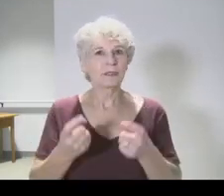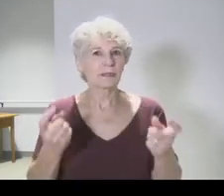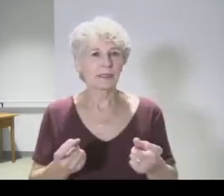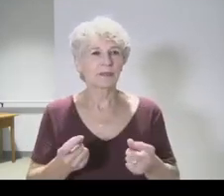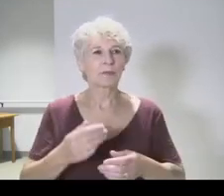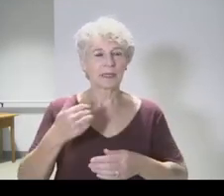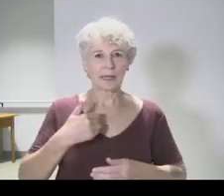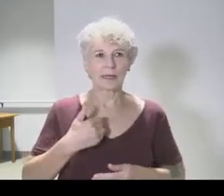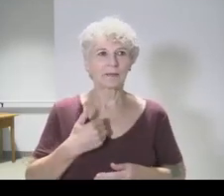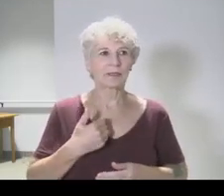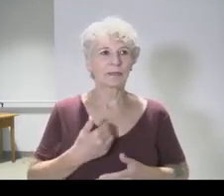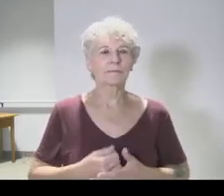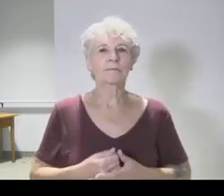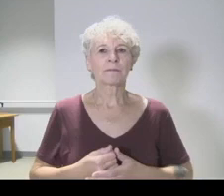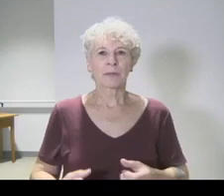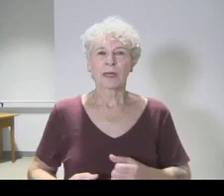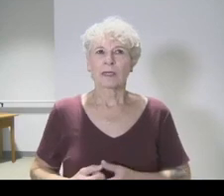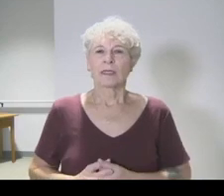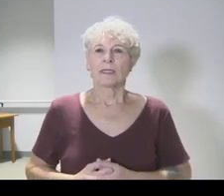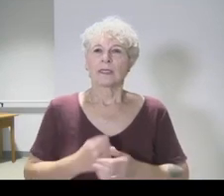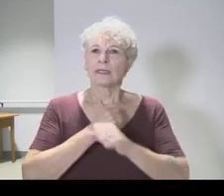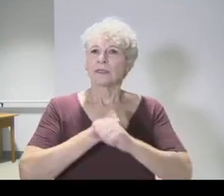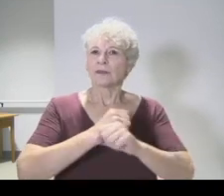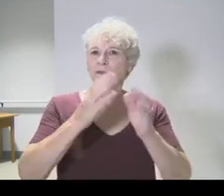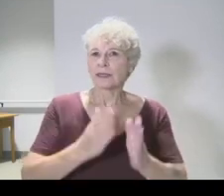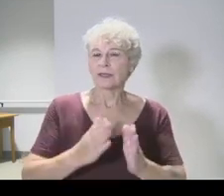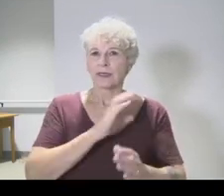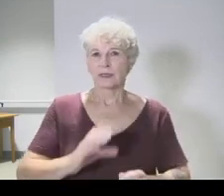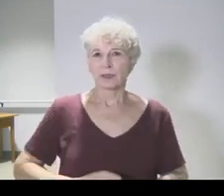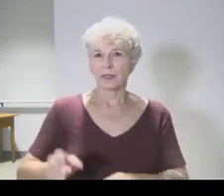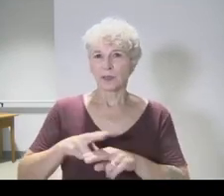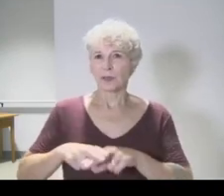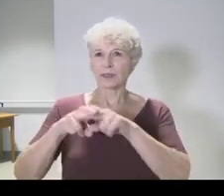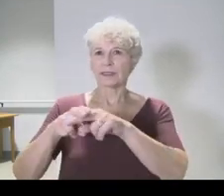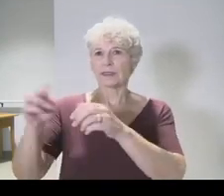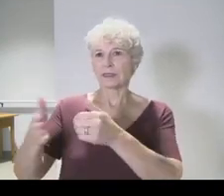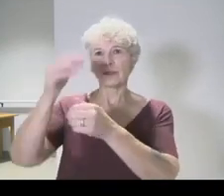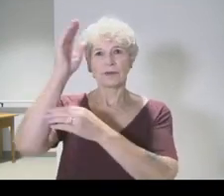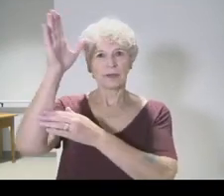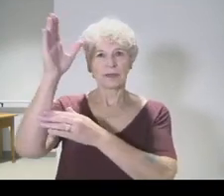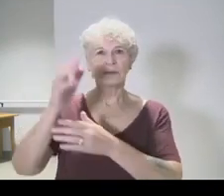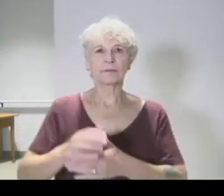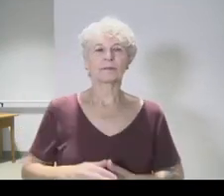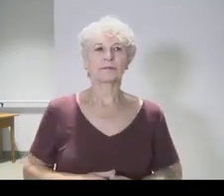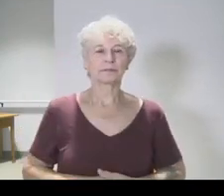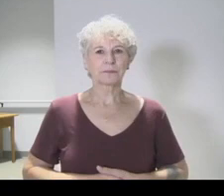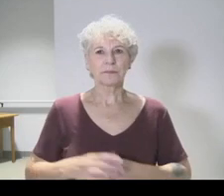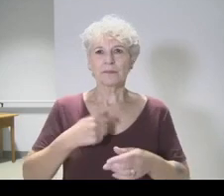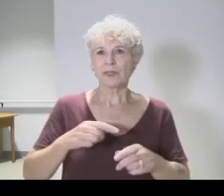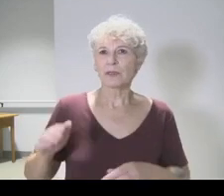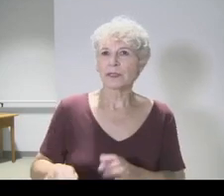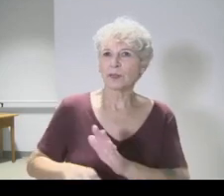we have an advocate in Christ who sits by the Father. And then as we grow in